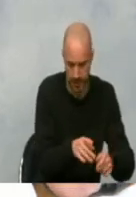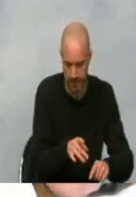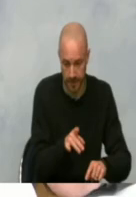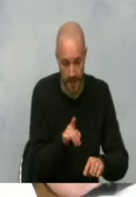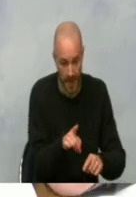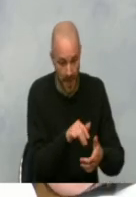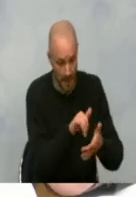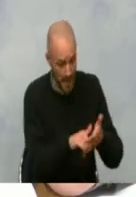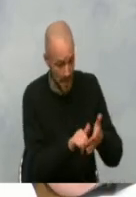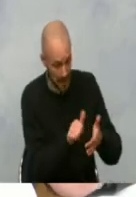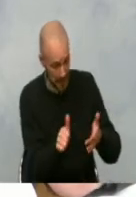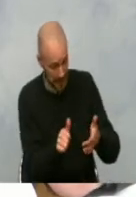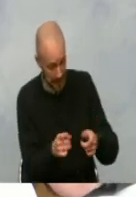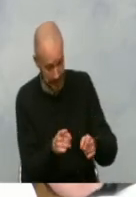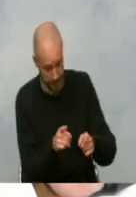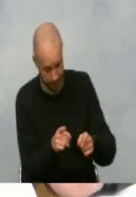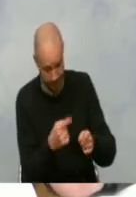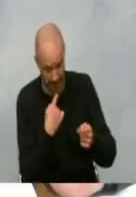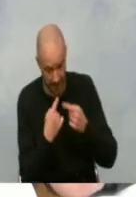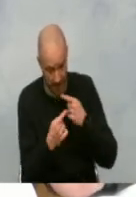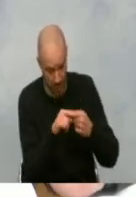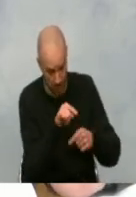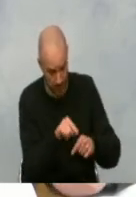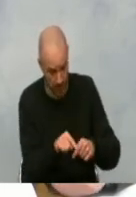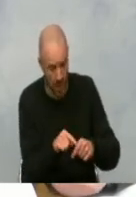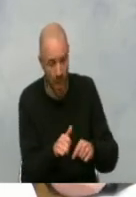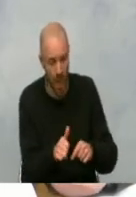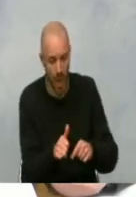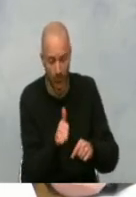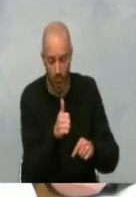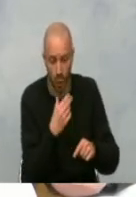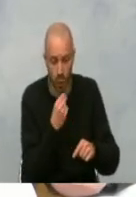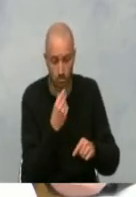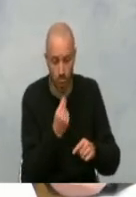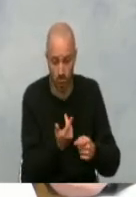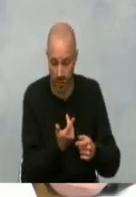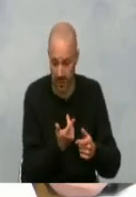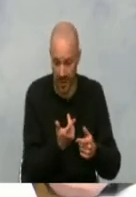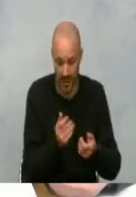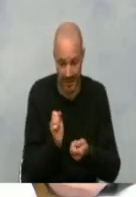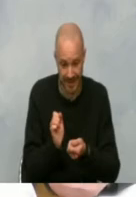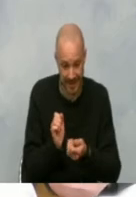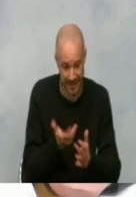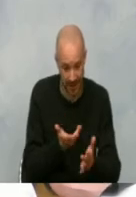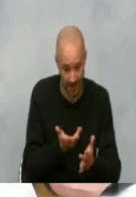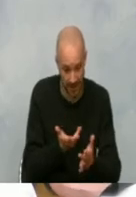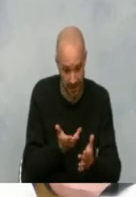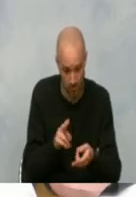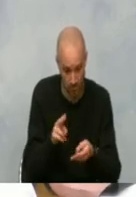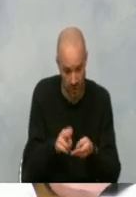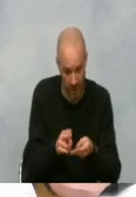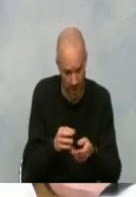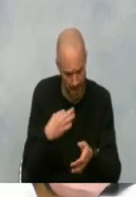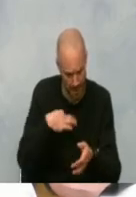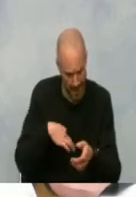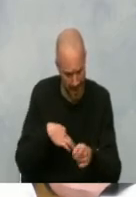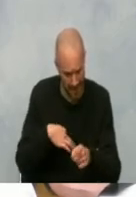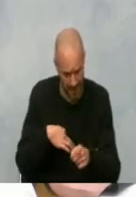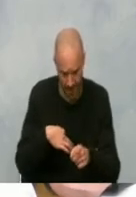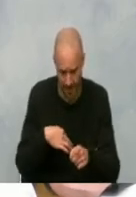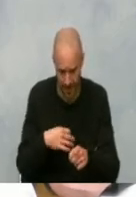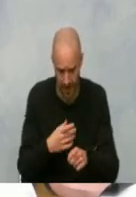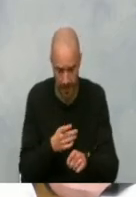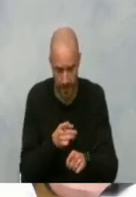on to talk about is using that service concession benefit. So this paper itself is about agreeing